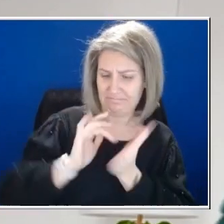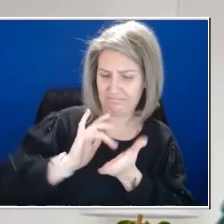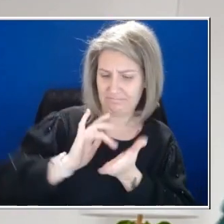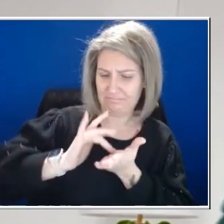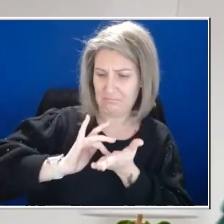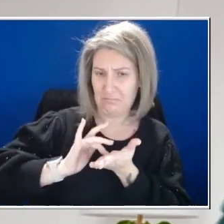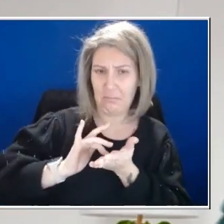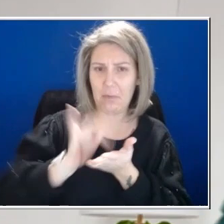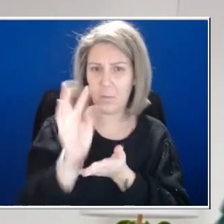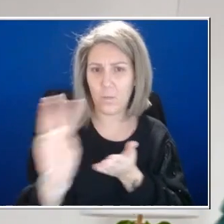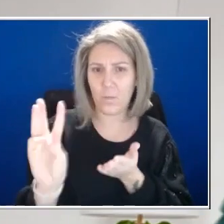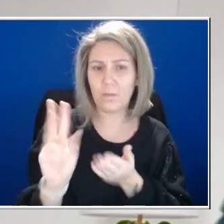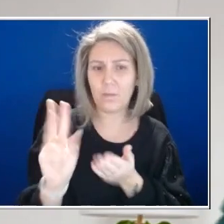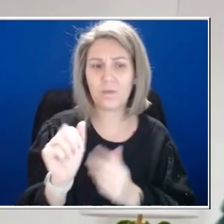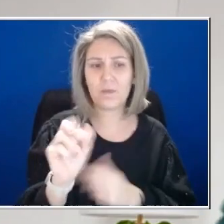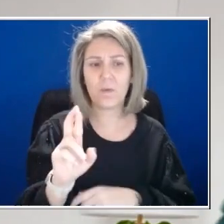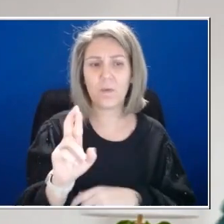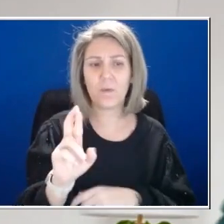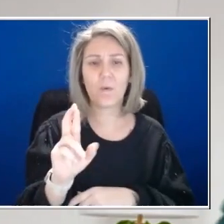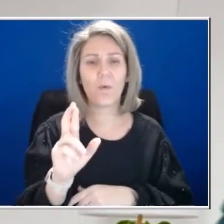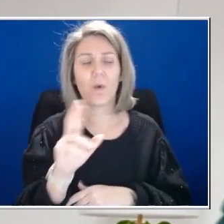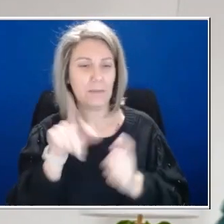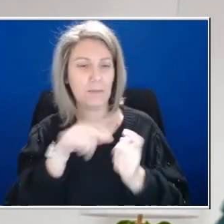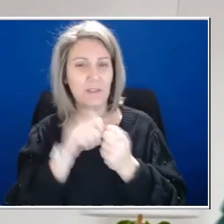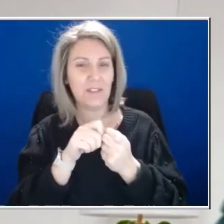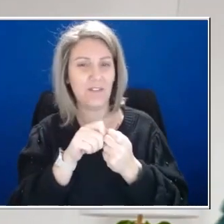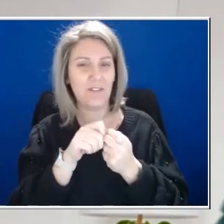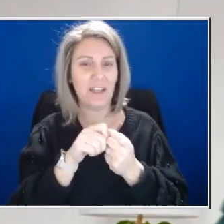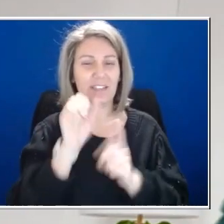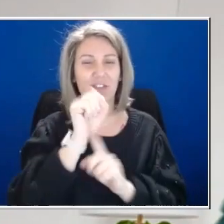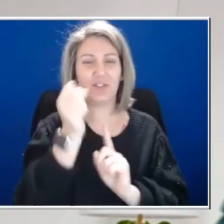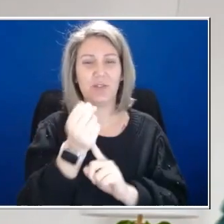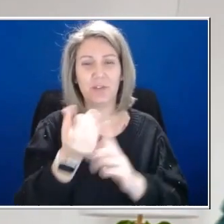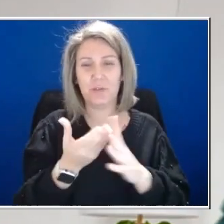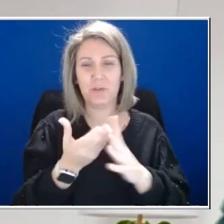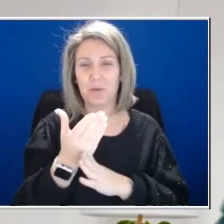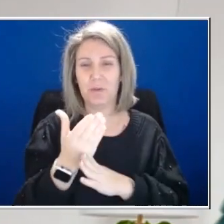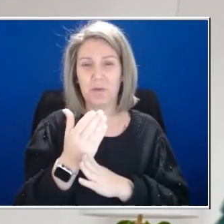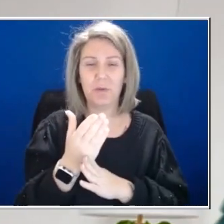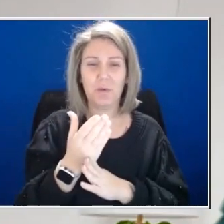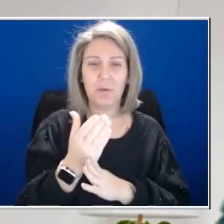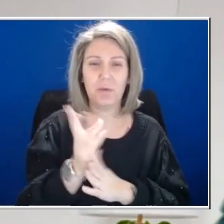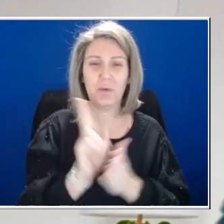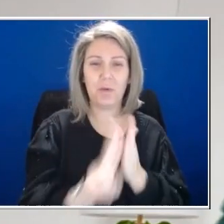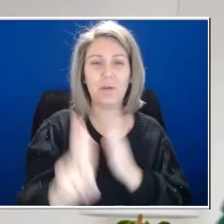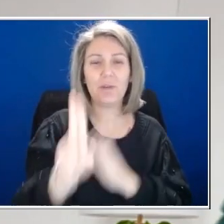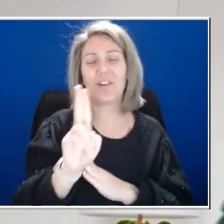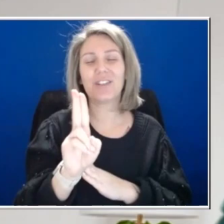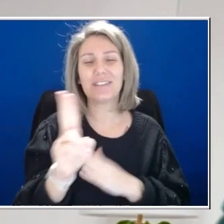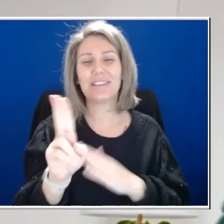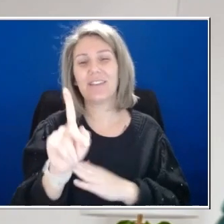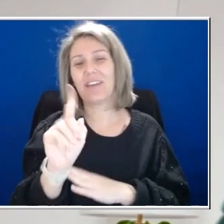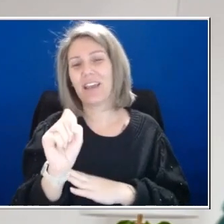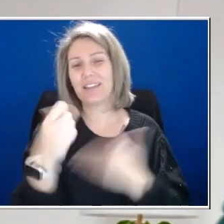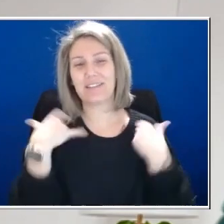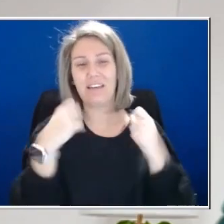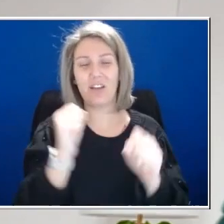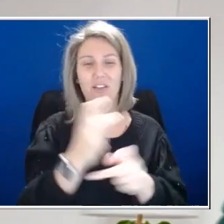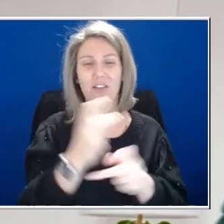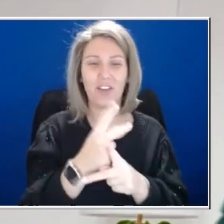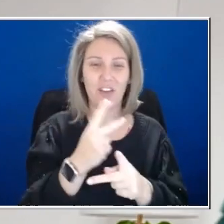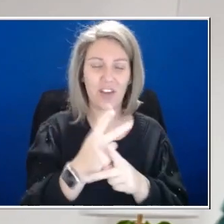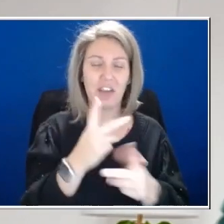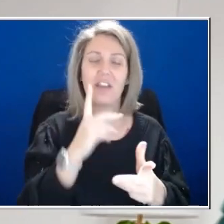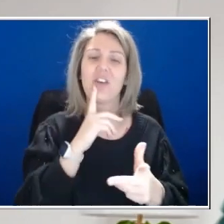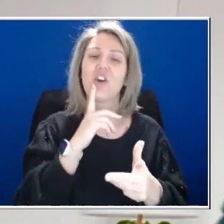or in the particular case of how I found Dr. Alley through the University of Kansas Healthcare site. Then I went on to